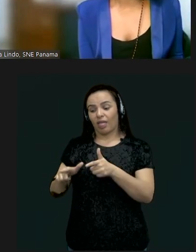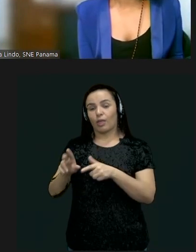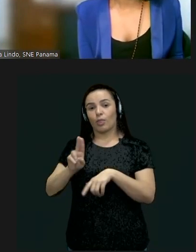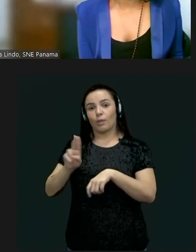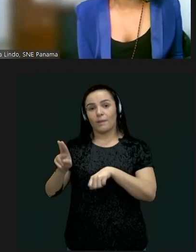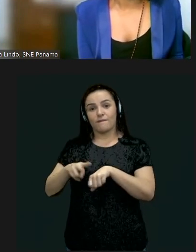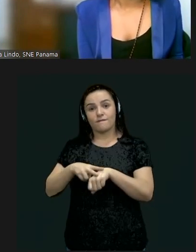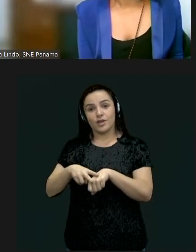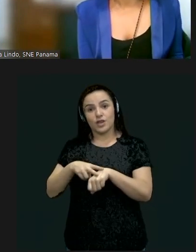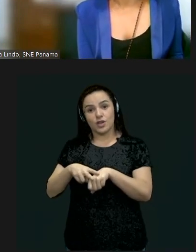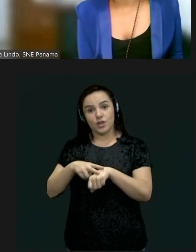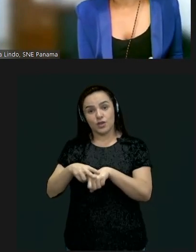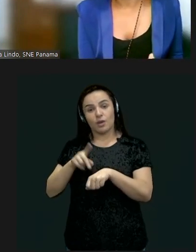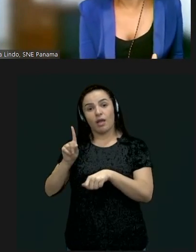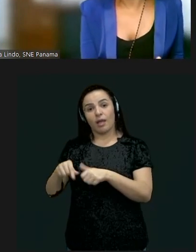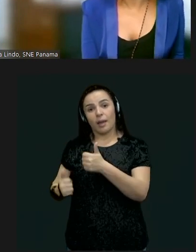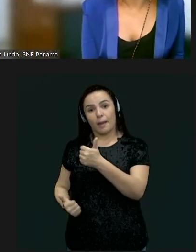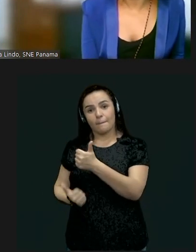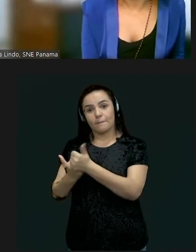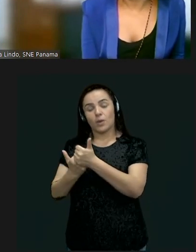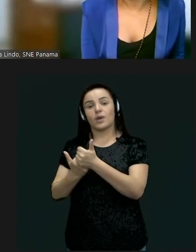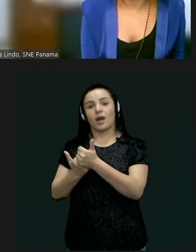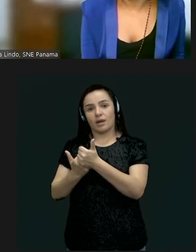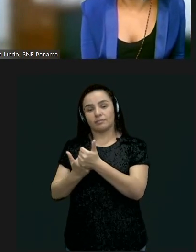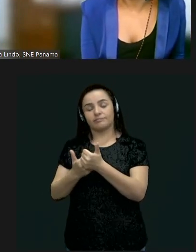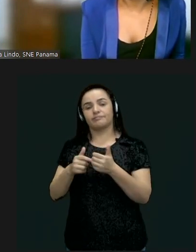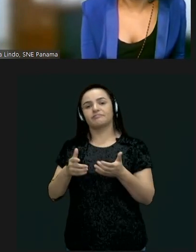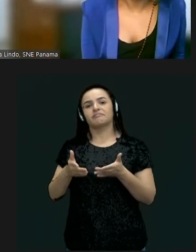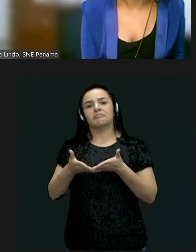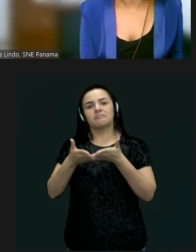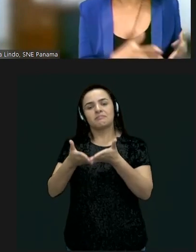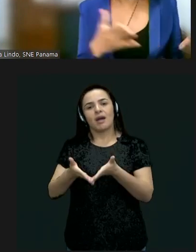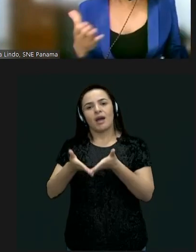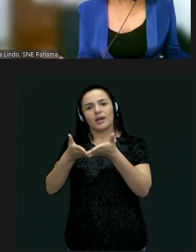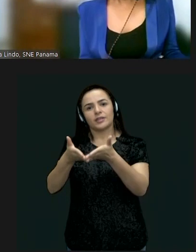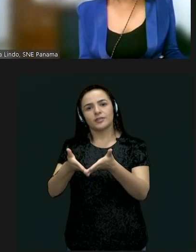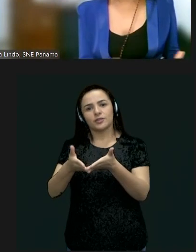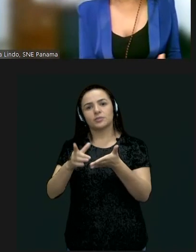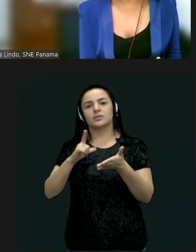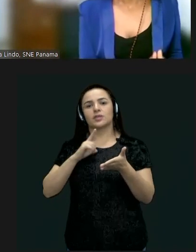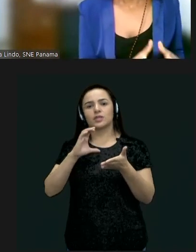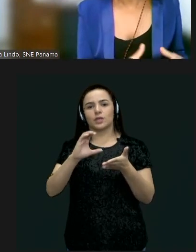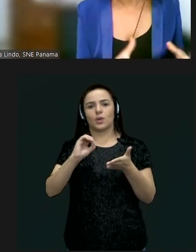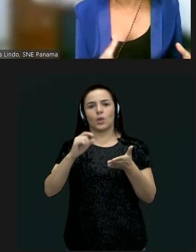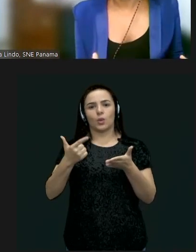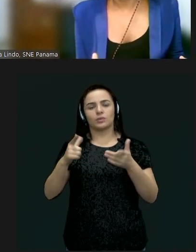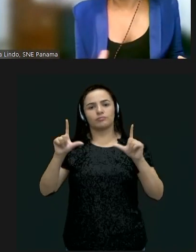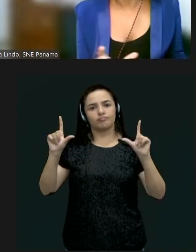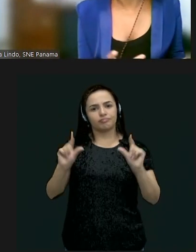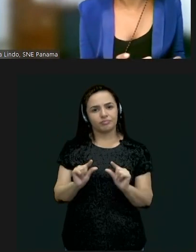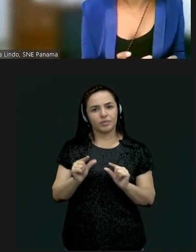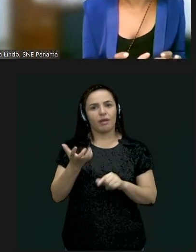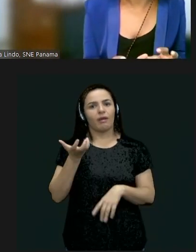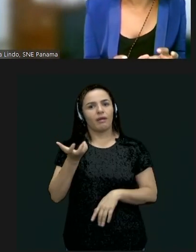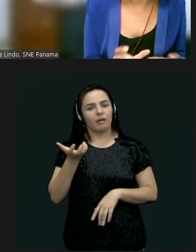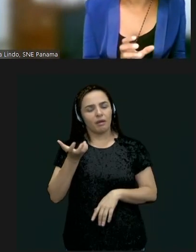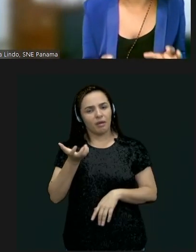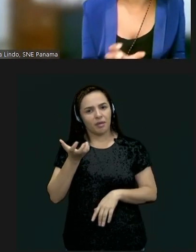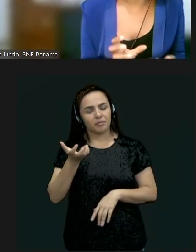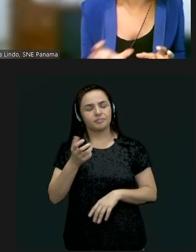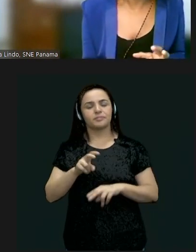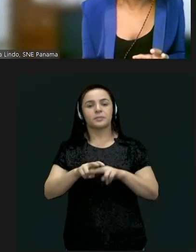order to support the maritime sector for their decarbonization endeavors as well. We